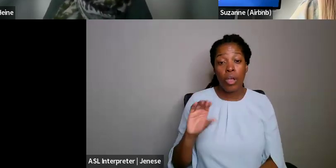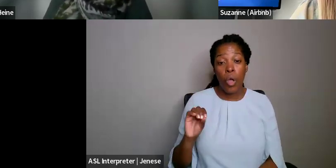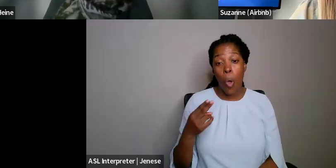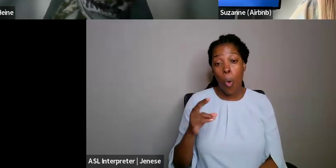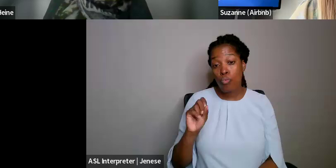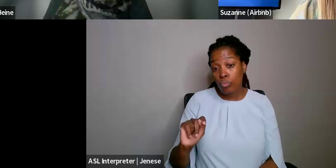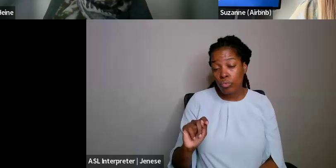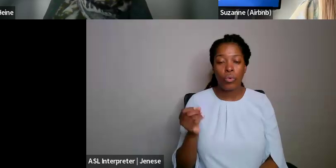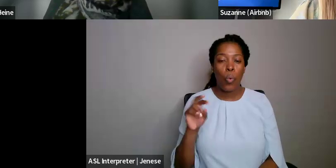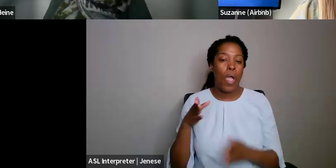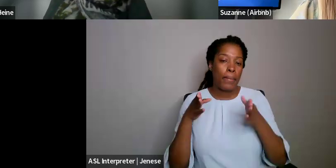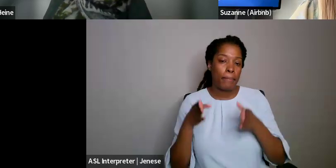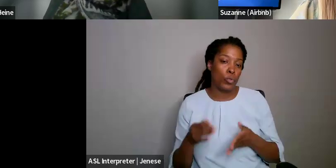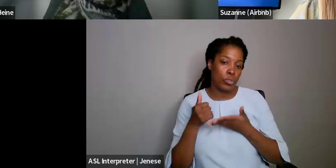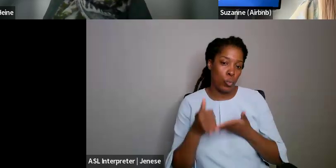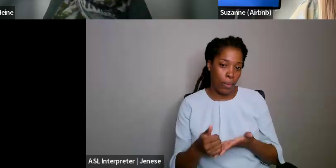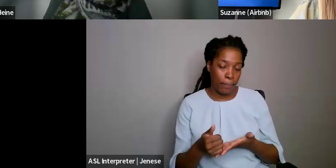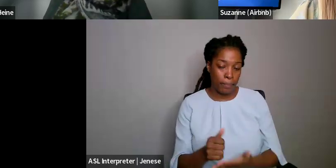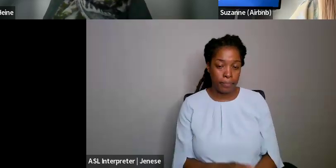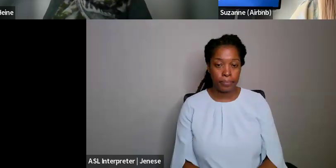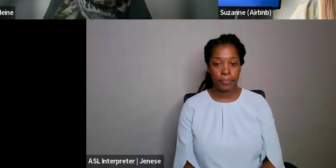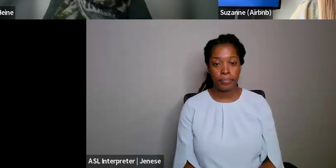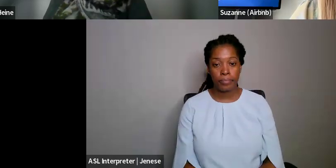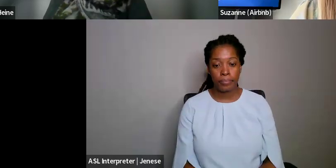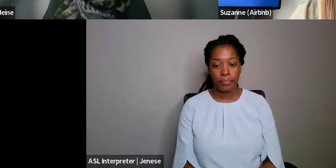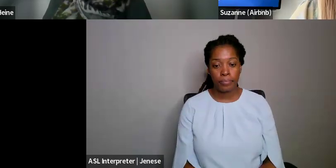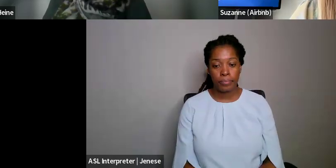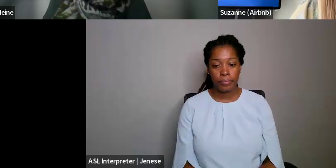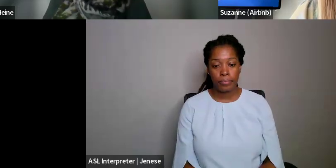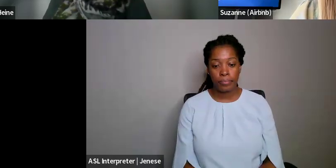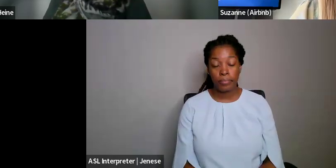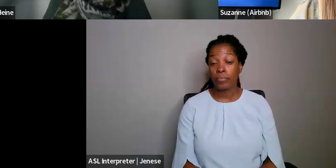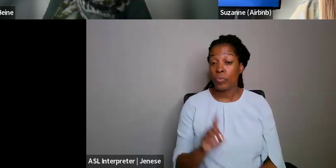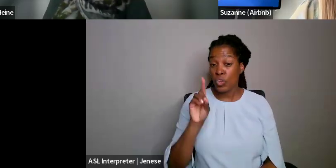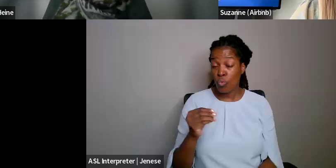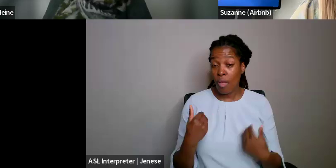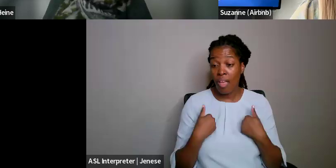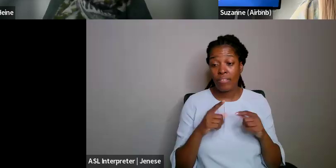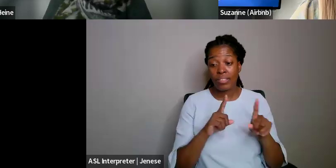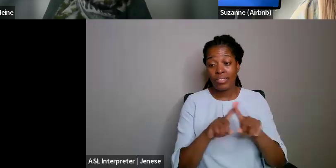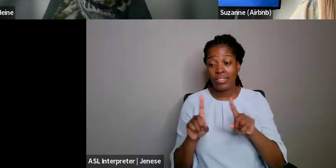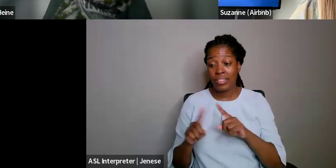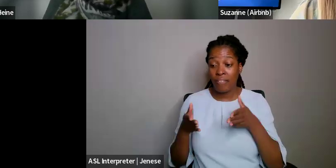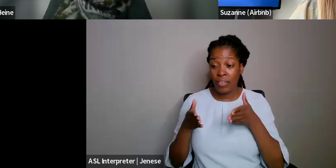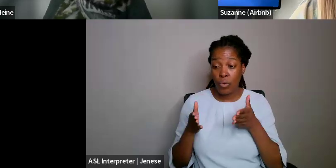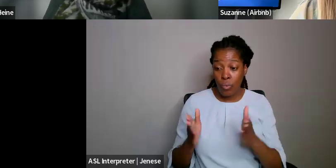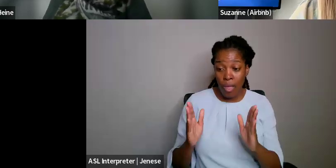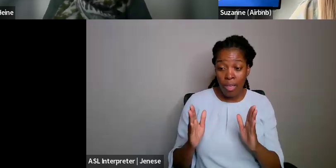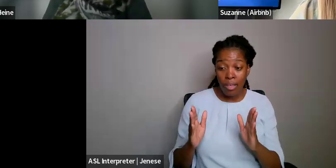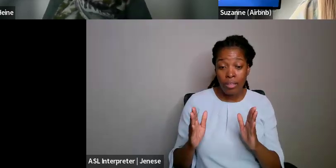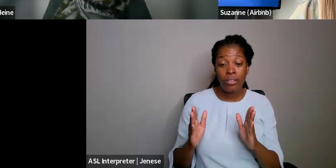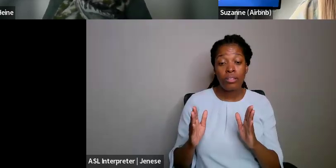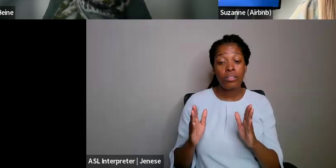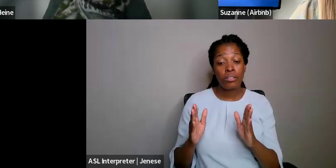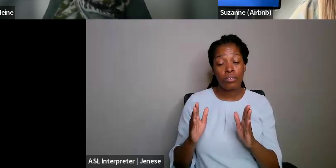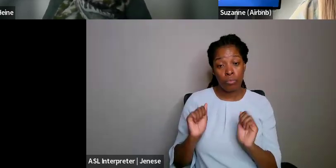you. Also, there are ways you can communicate with your guests via on